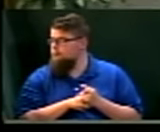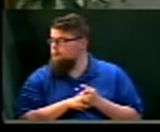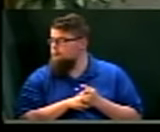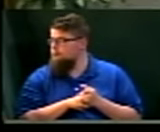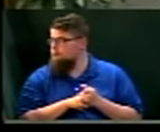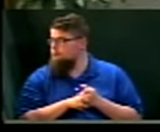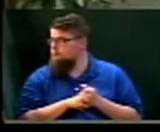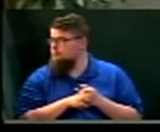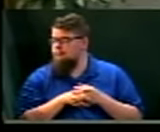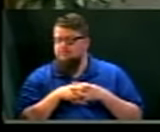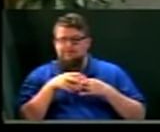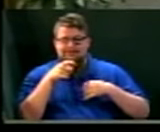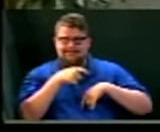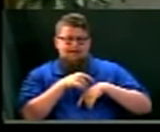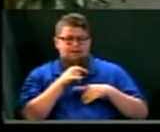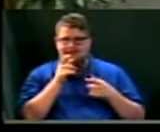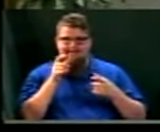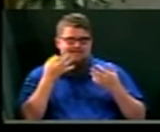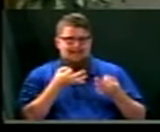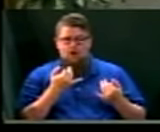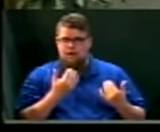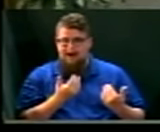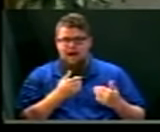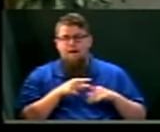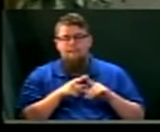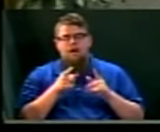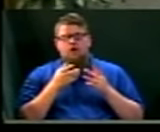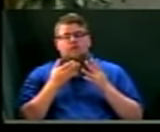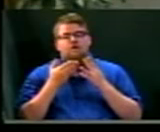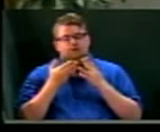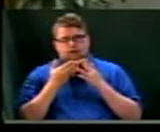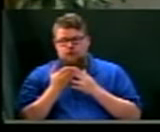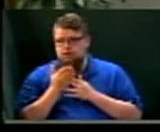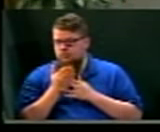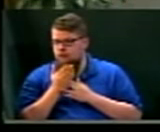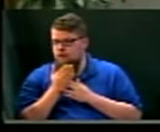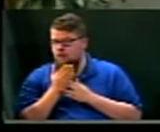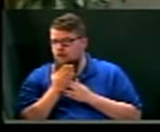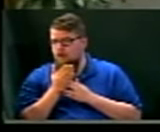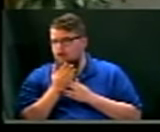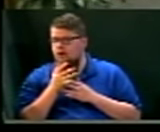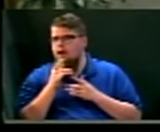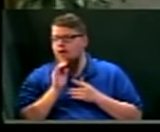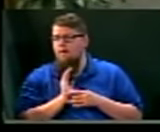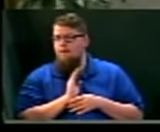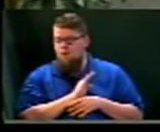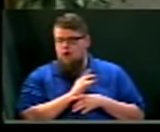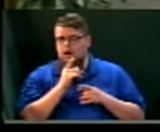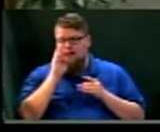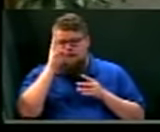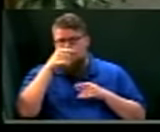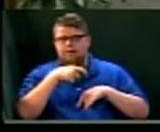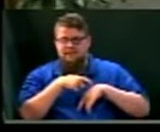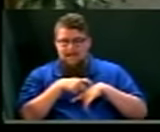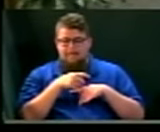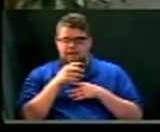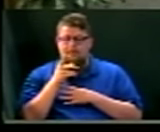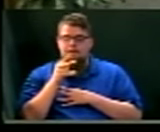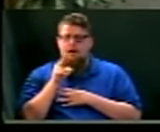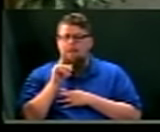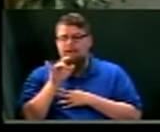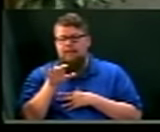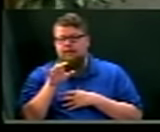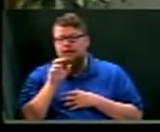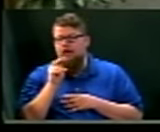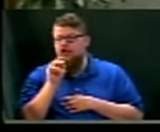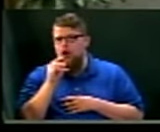The time does not have to be decided right now, but I mean through Ms. Coatney, I mean you know the board can come up with a time and then public notice it.